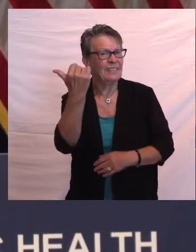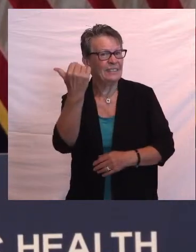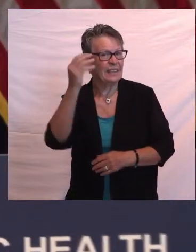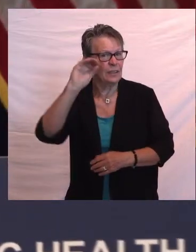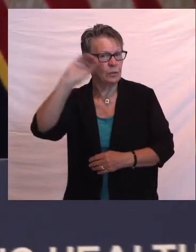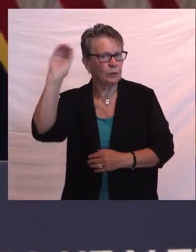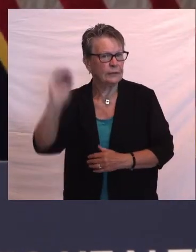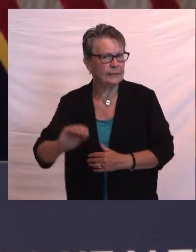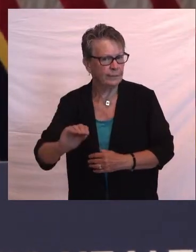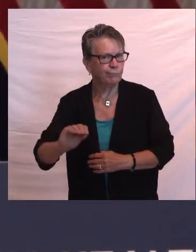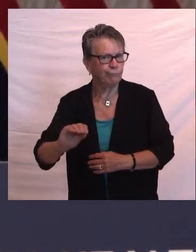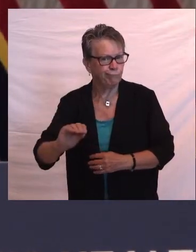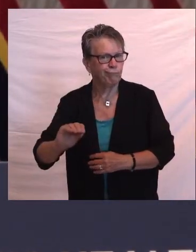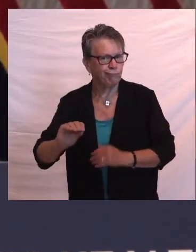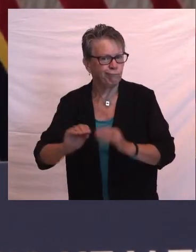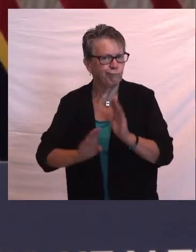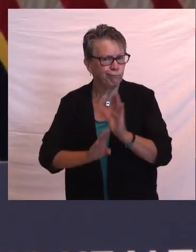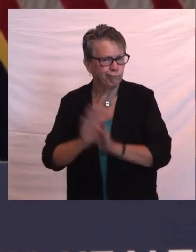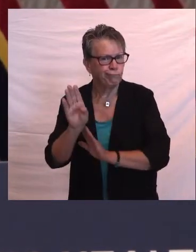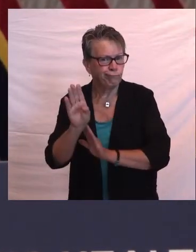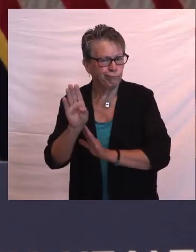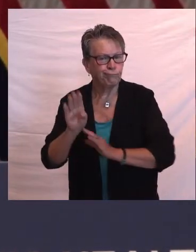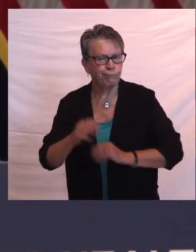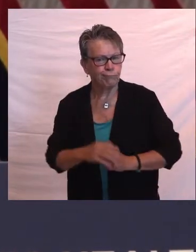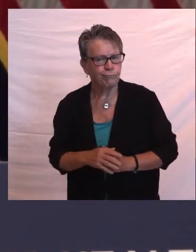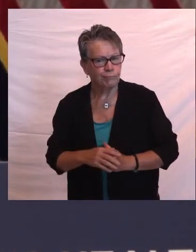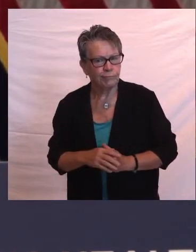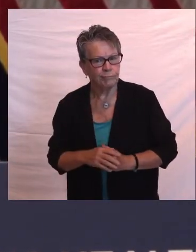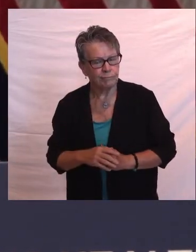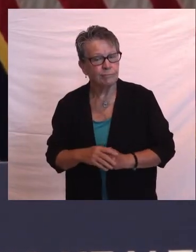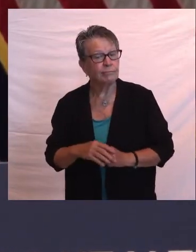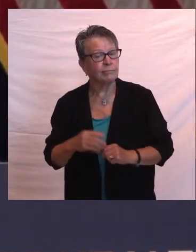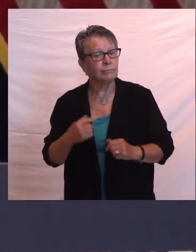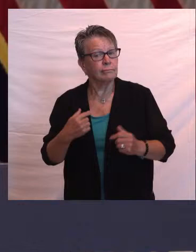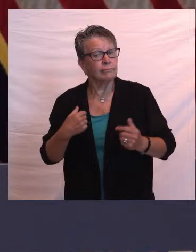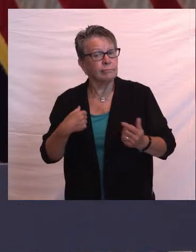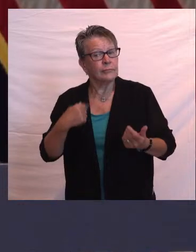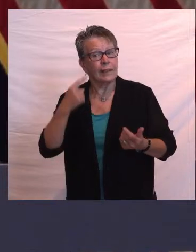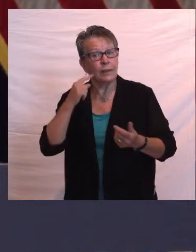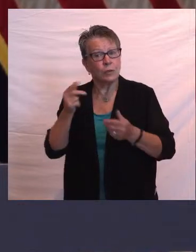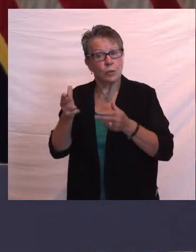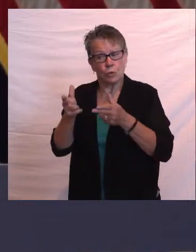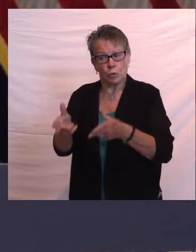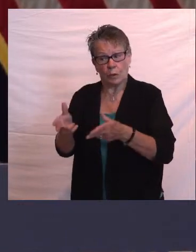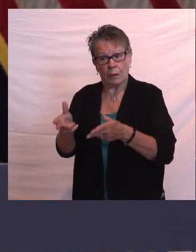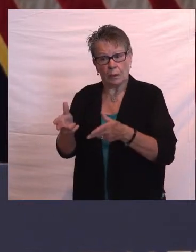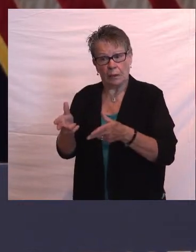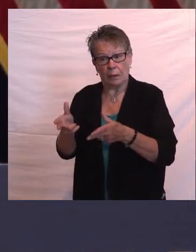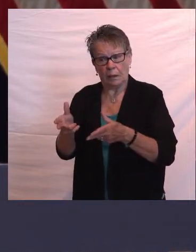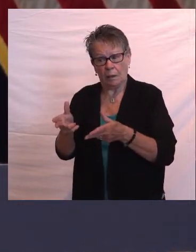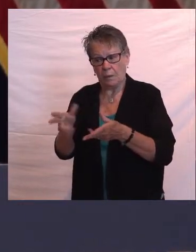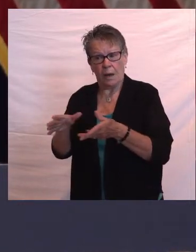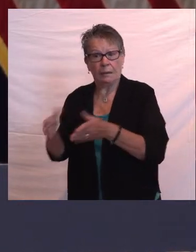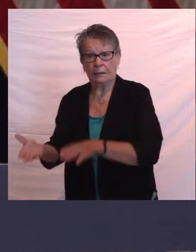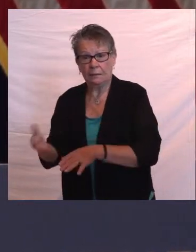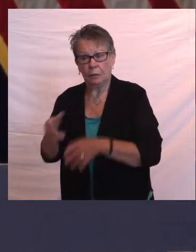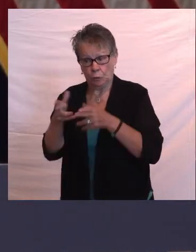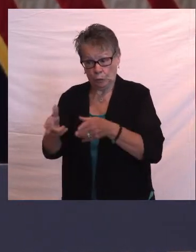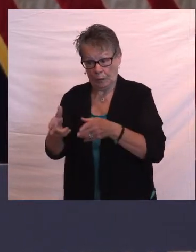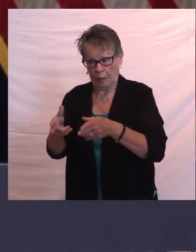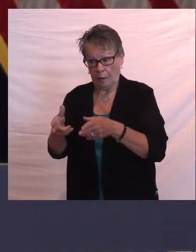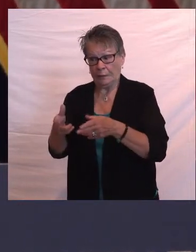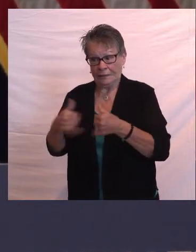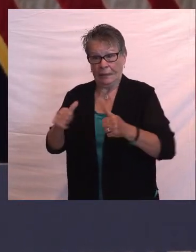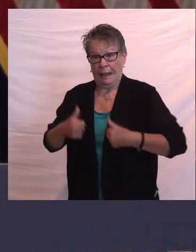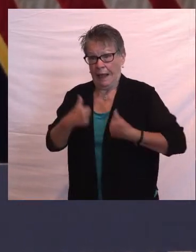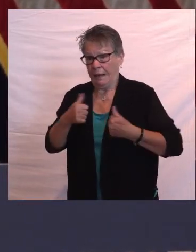victims are up 20%, but we could really offer you offline a very deep dive on comparisons, not only with last year, but on, in the last